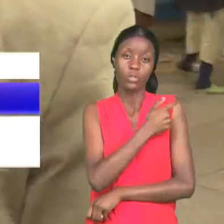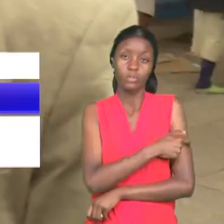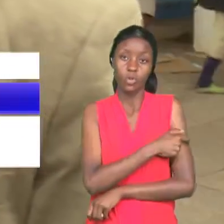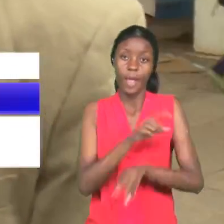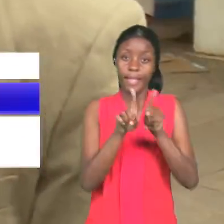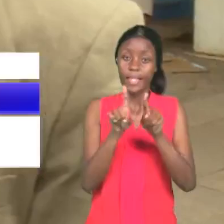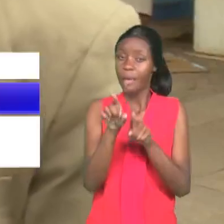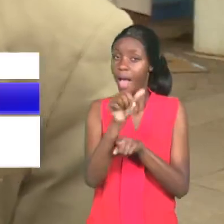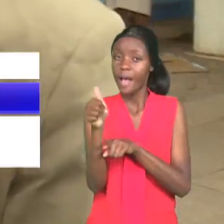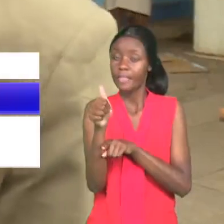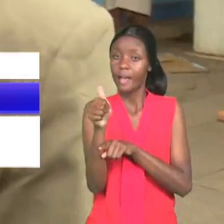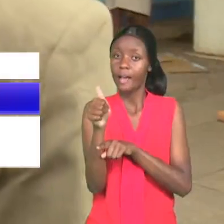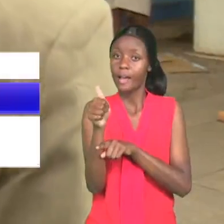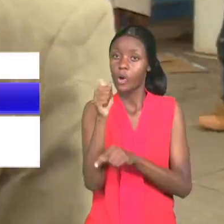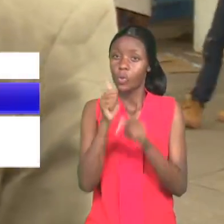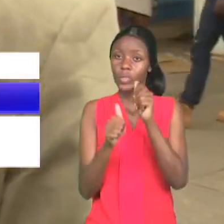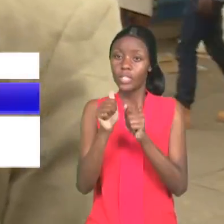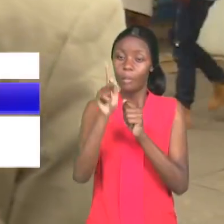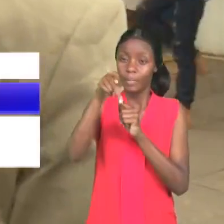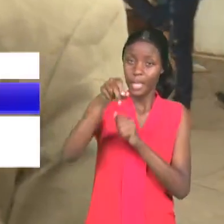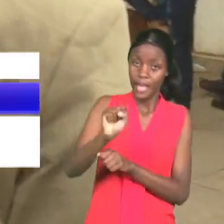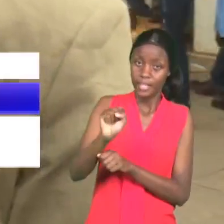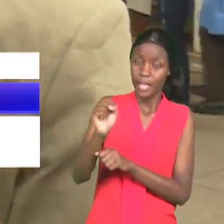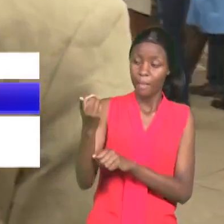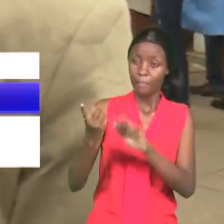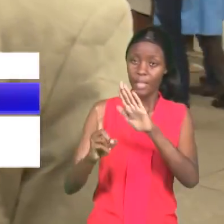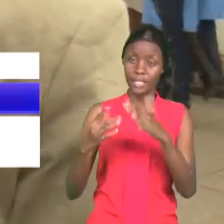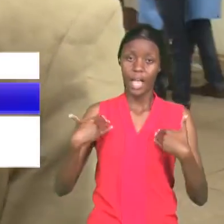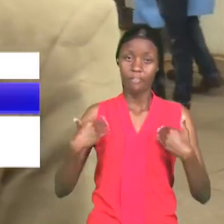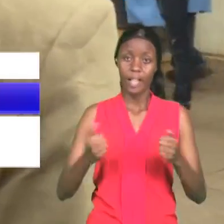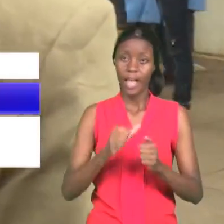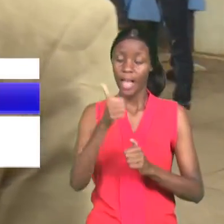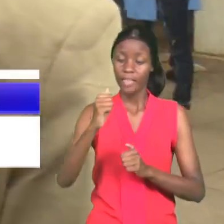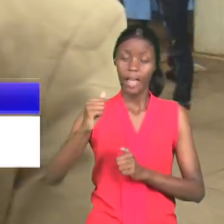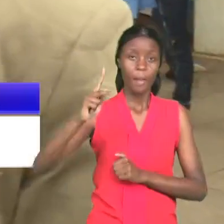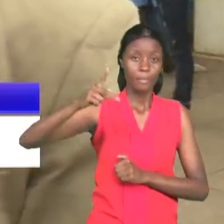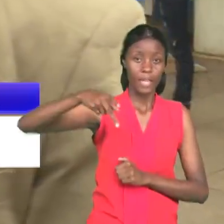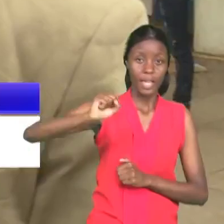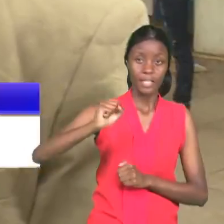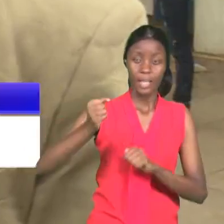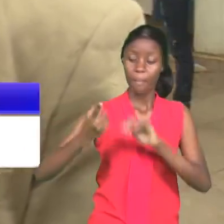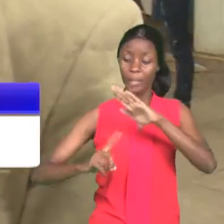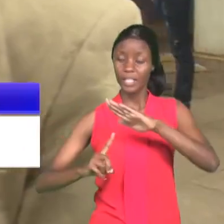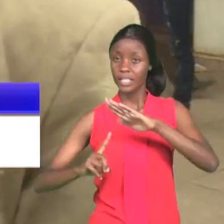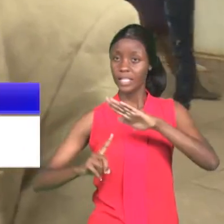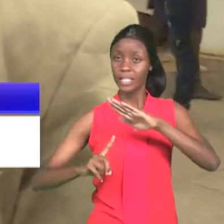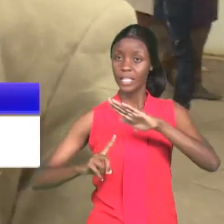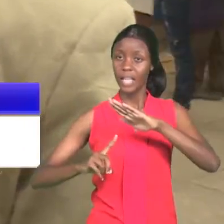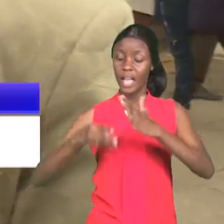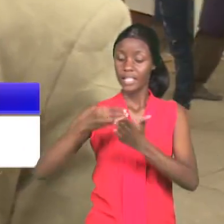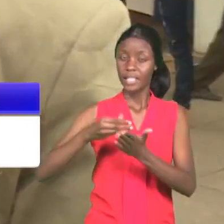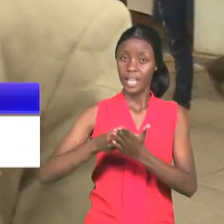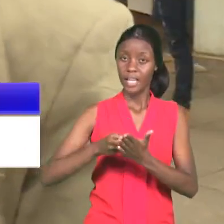in conjunction with the Principal Secretary, Minister of Health, Principal Secretary, Minister of